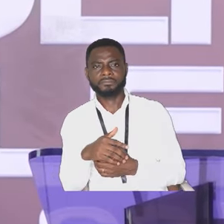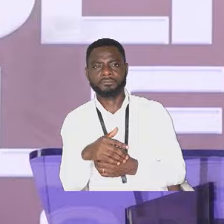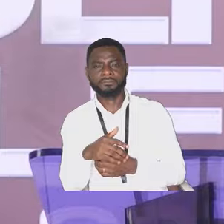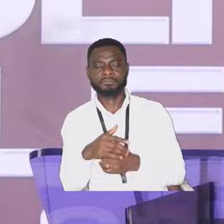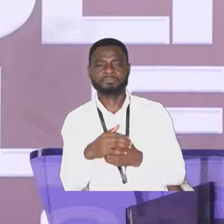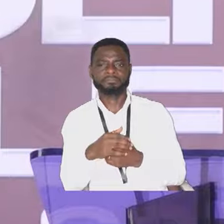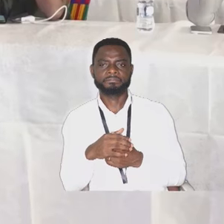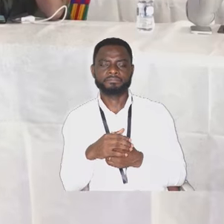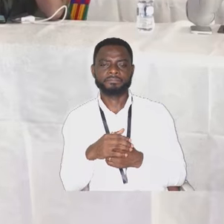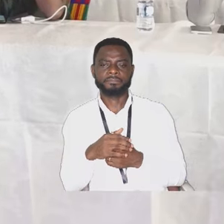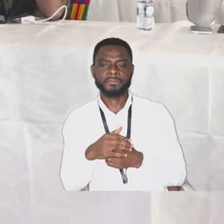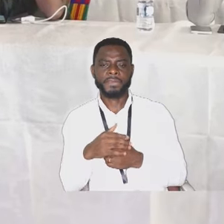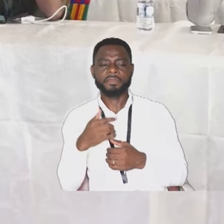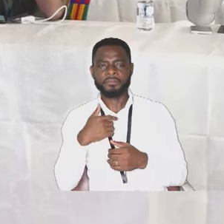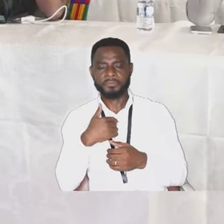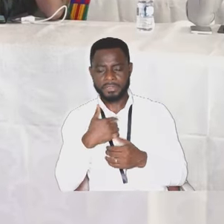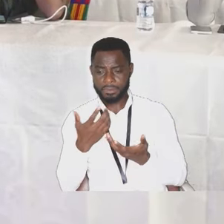sorry. No, see, we bet me a gua,